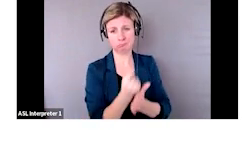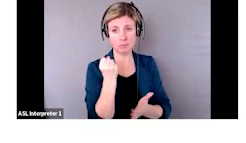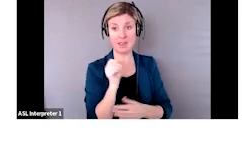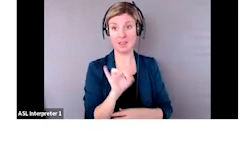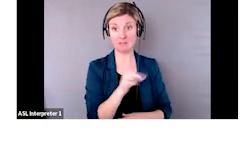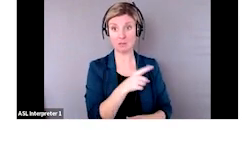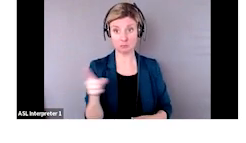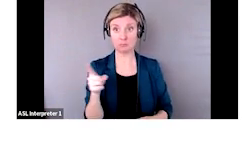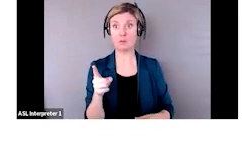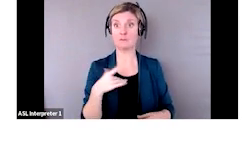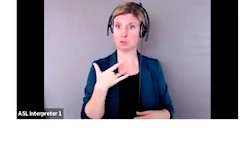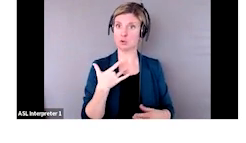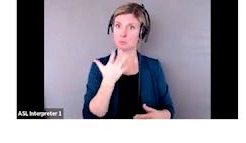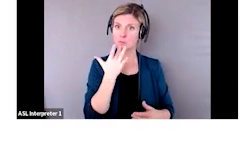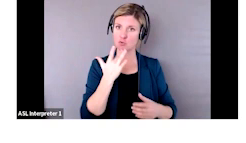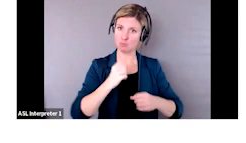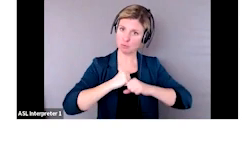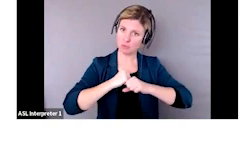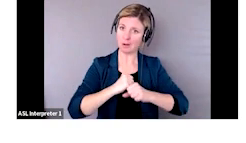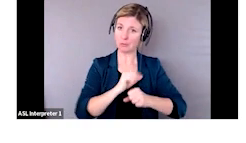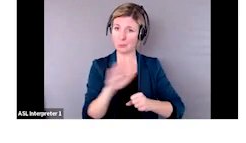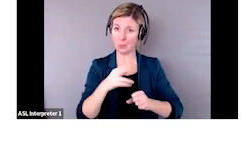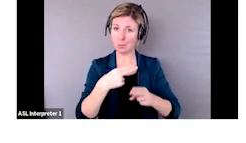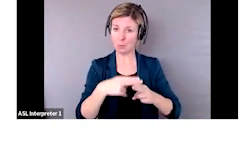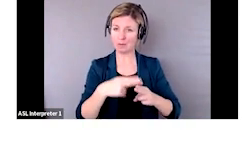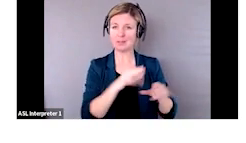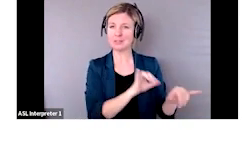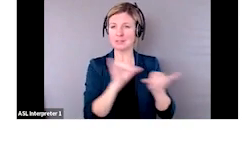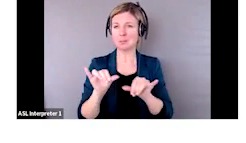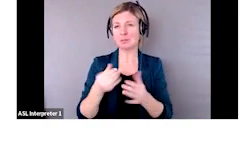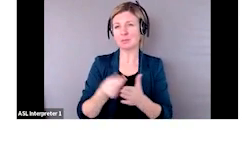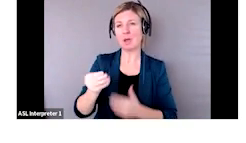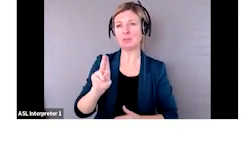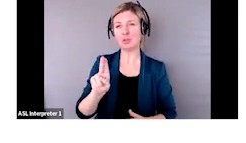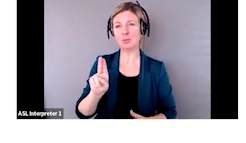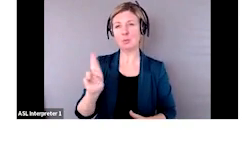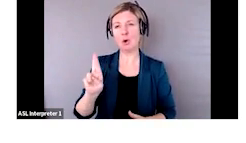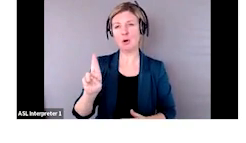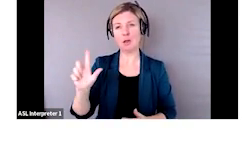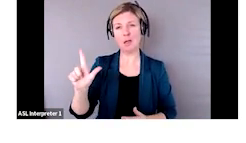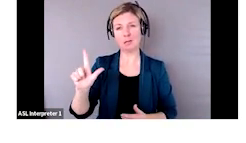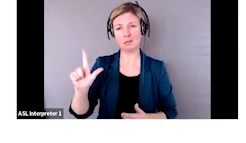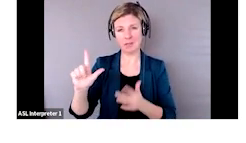URL domain for the website, okay? Invest in the trademark, protect yourself.